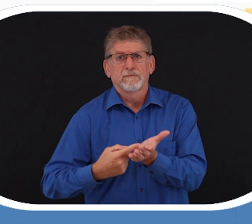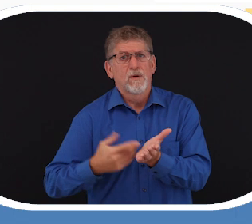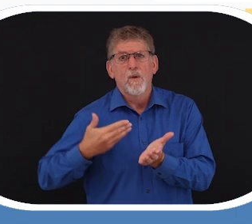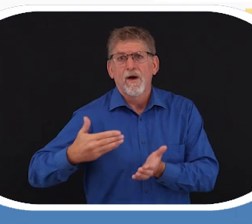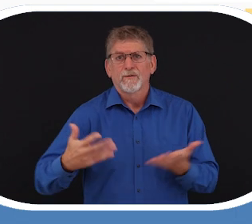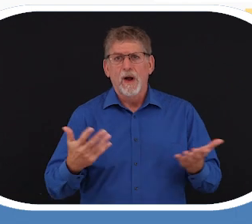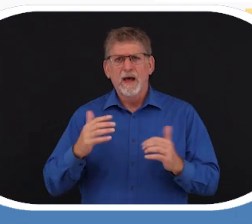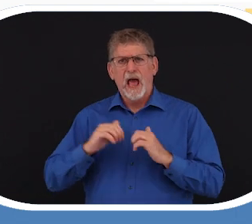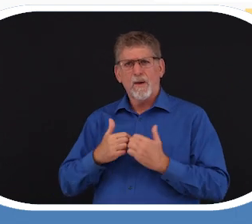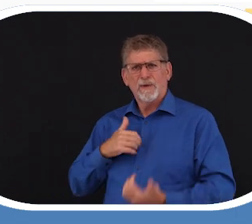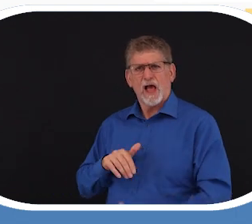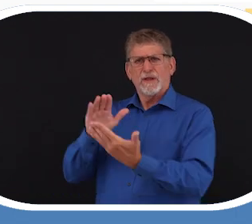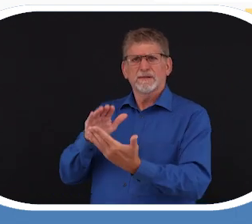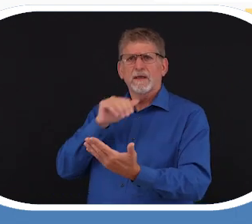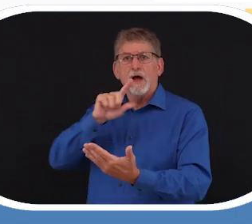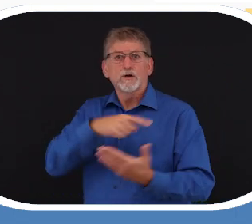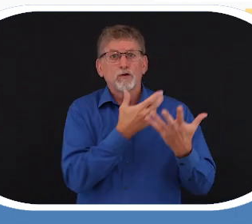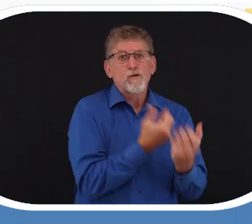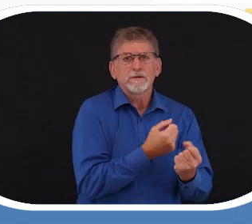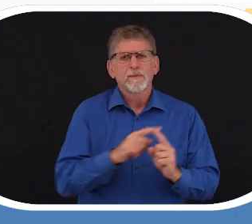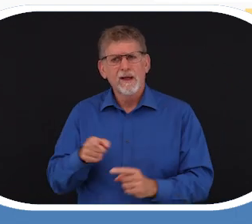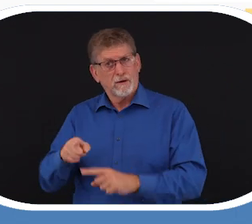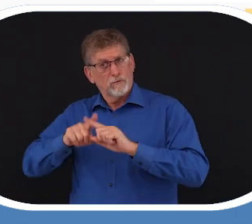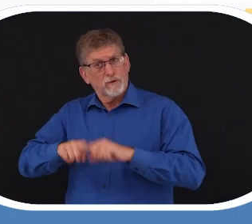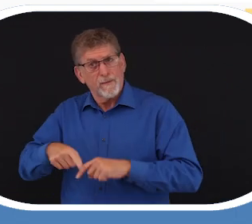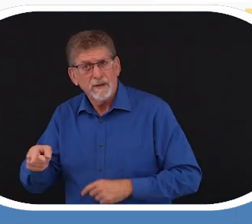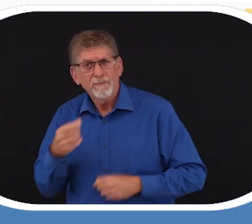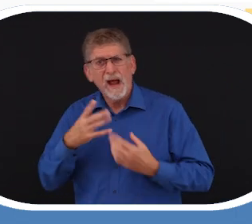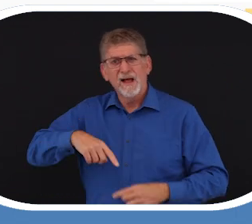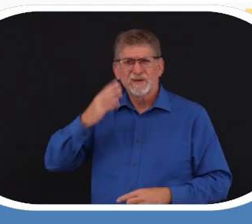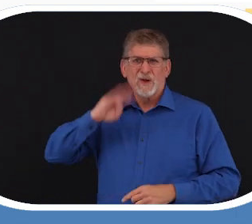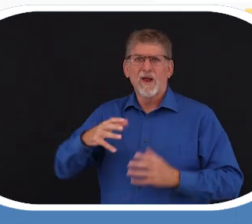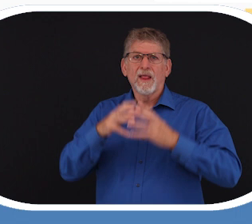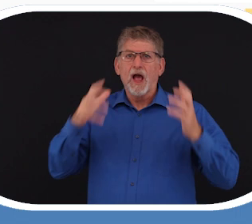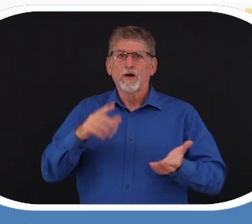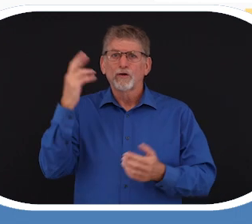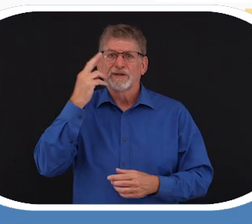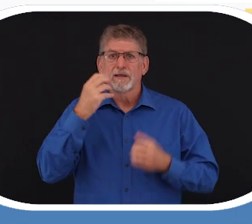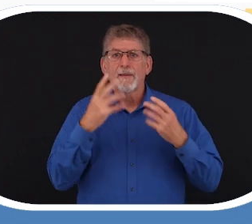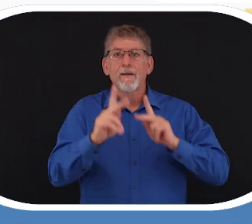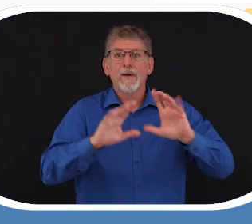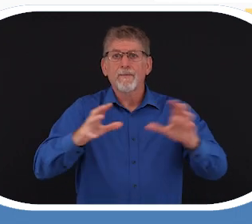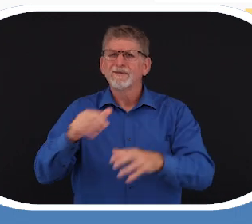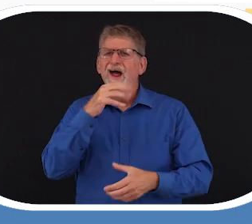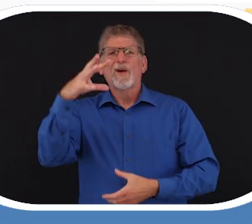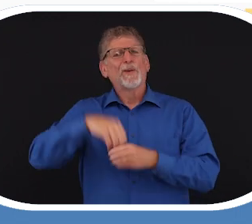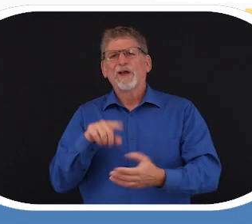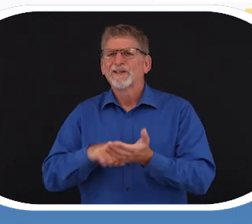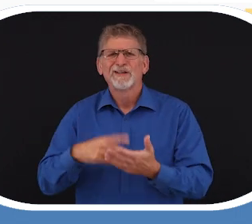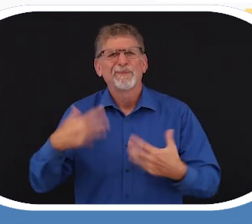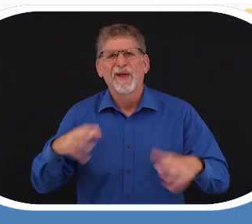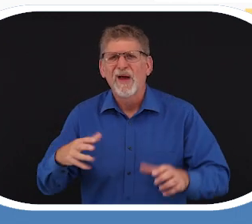do we address not just trust, but trustworthiness. Many of us know that a lot of the reasons that some populations don't participate in